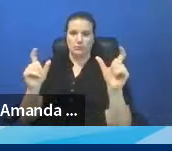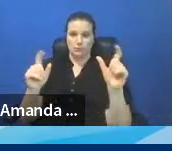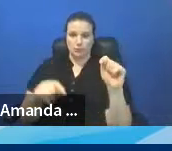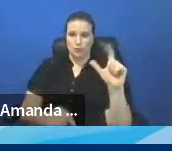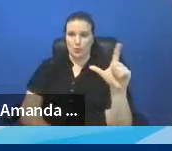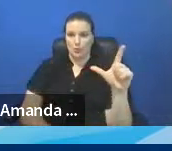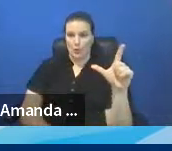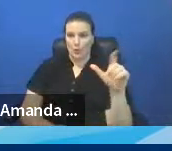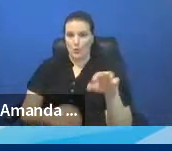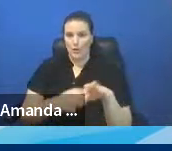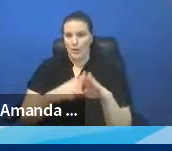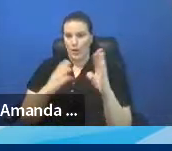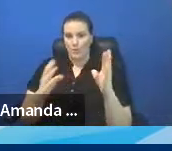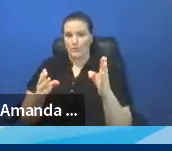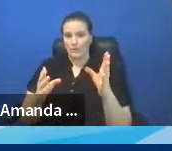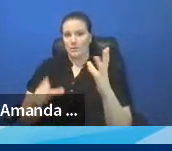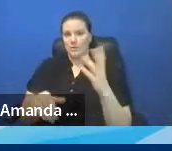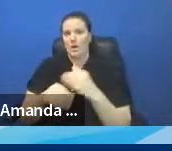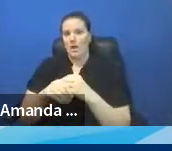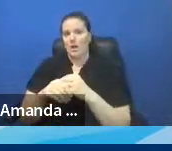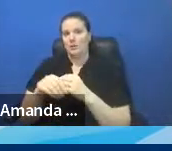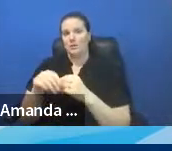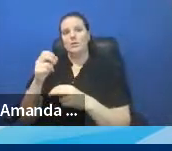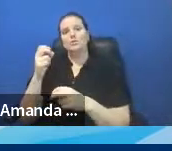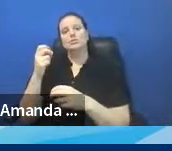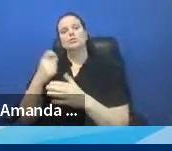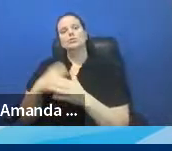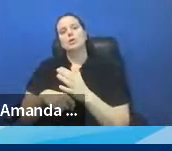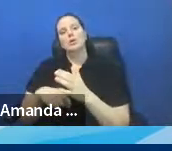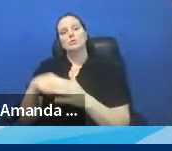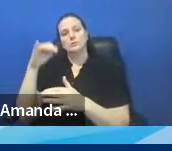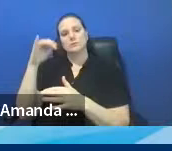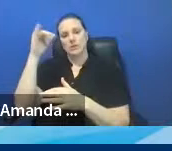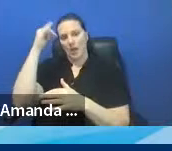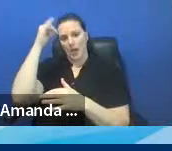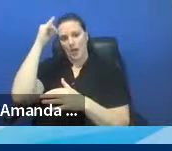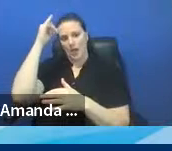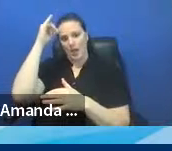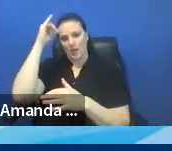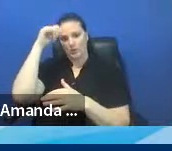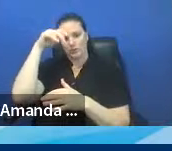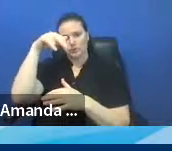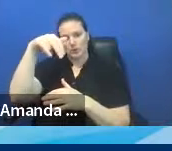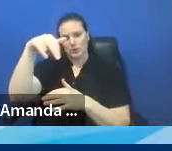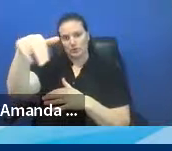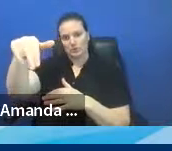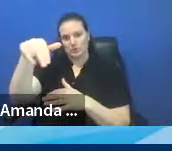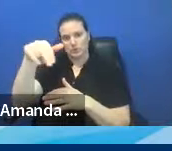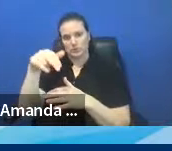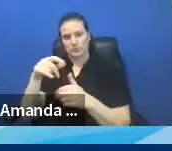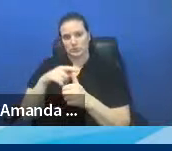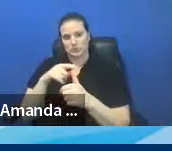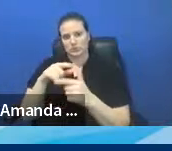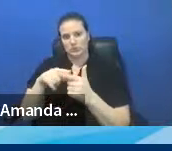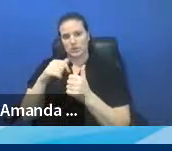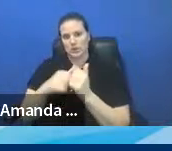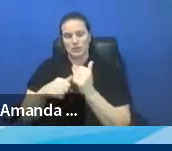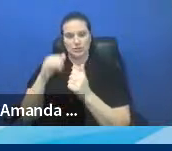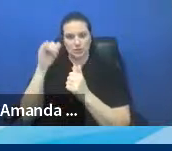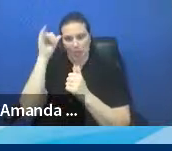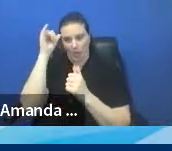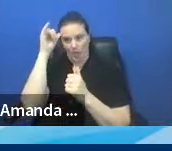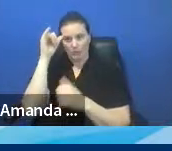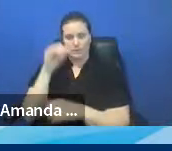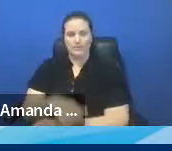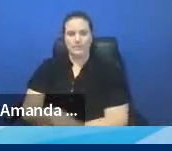opened. I will add also they charged for cows crossing the original bridge also, and they charged per head.